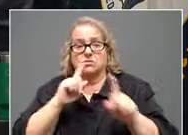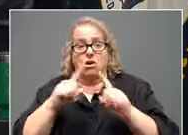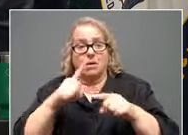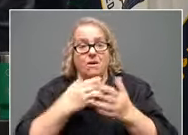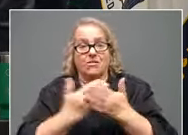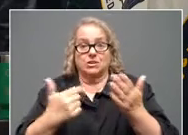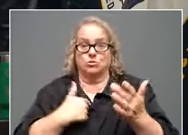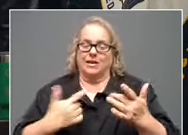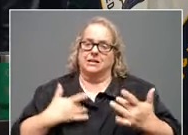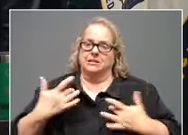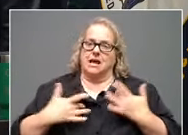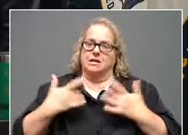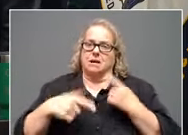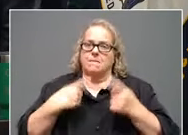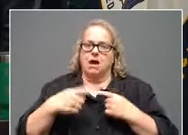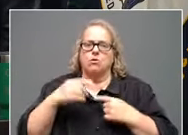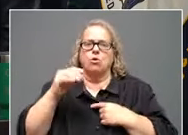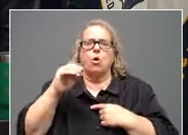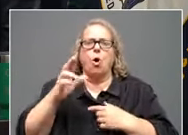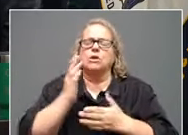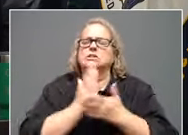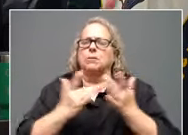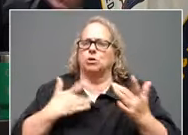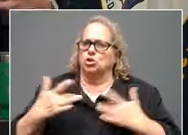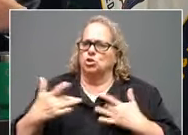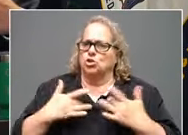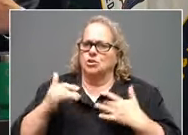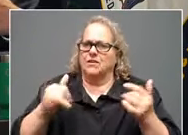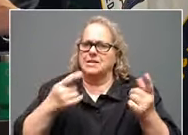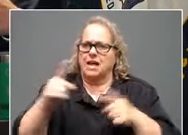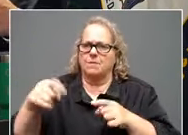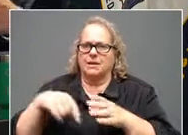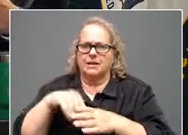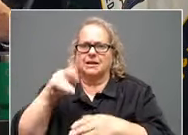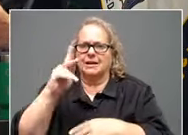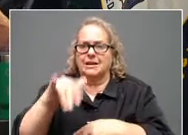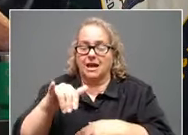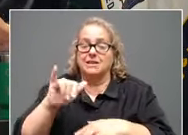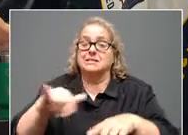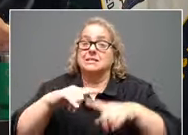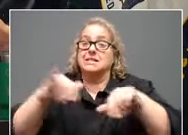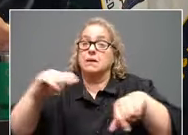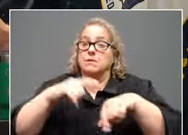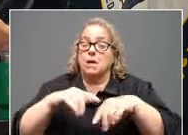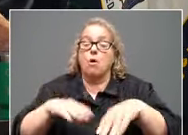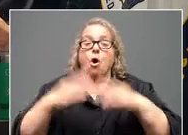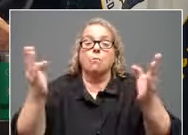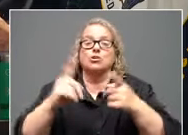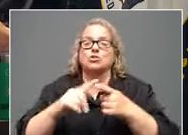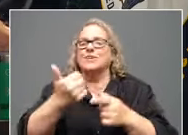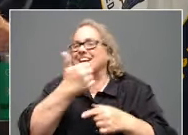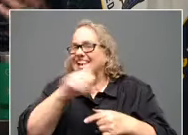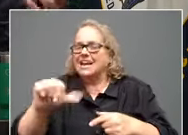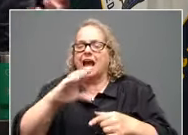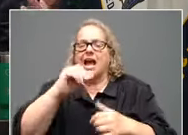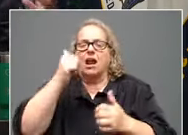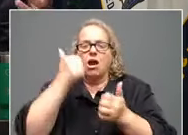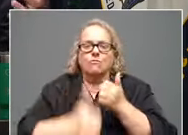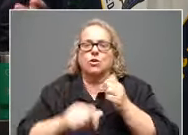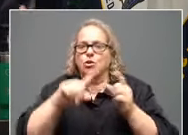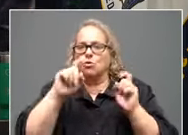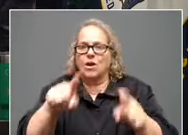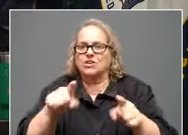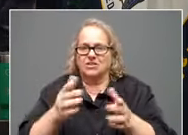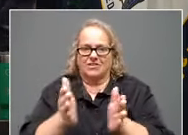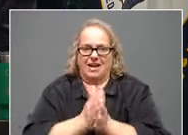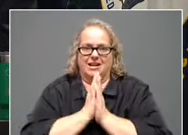or that are of concern going on in the Commonwealth, at the same time opening up to any and every question that could be asked. I think it's